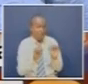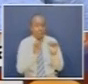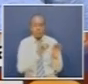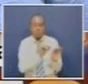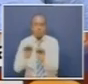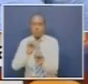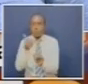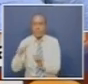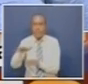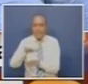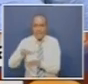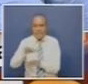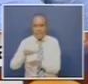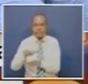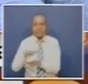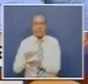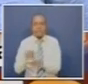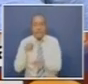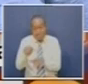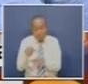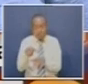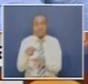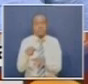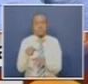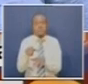another possibility, and that possibility